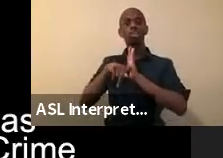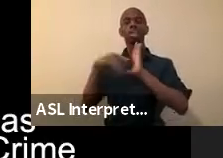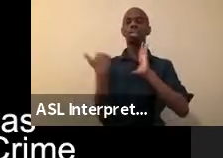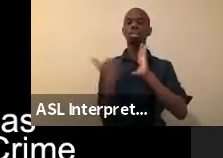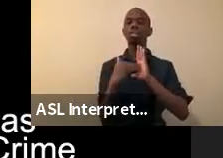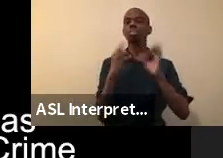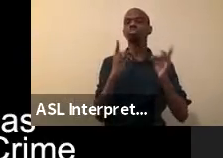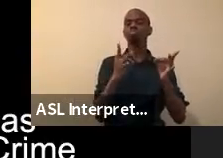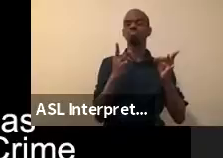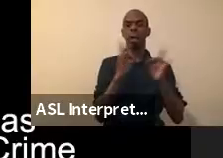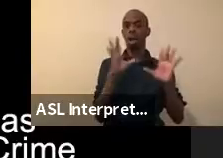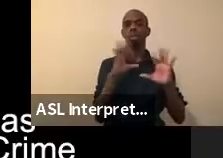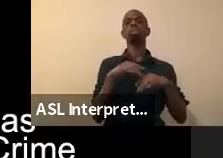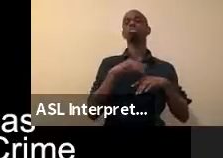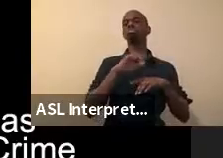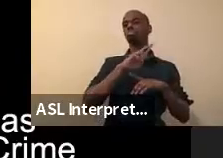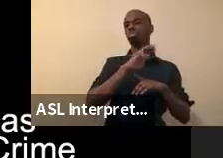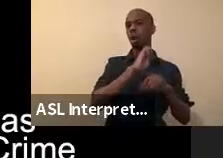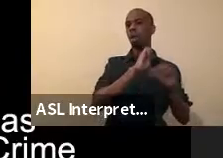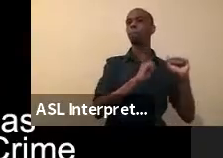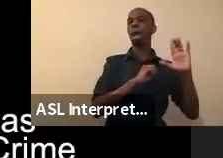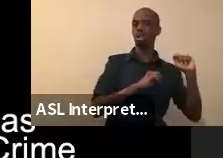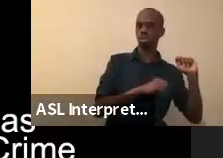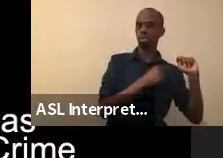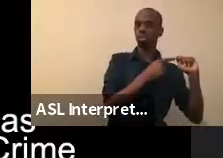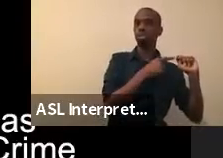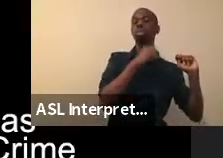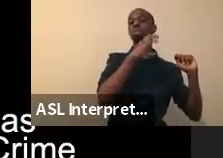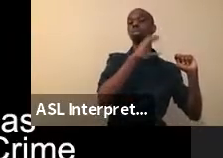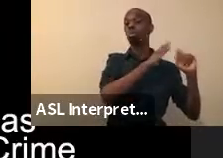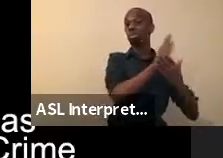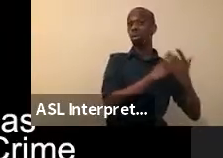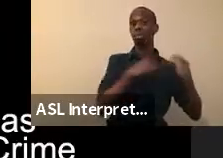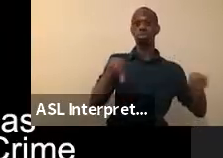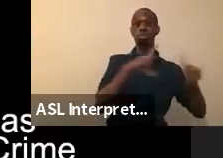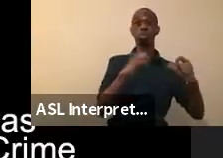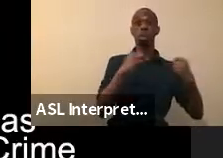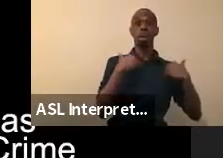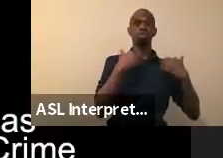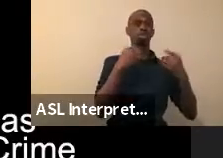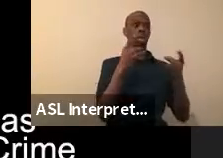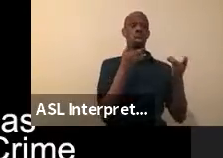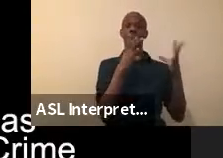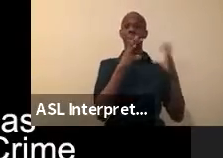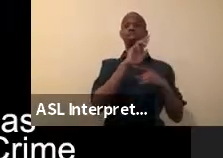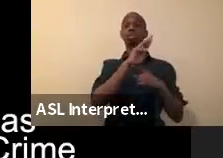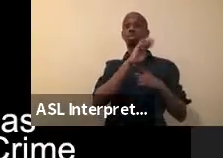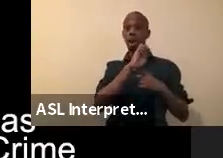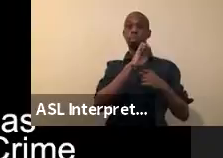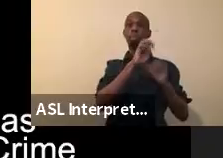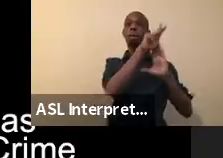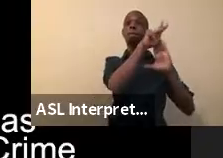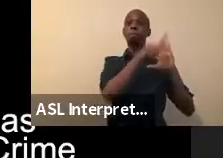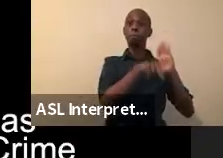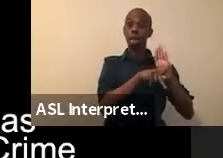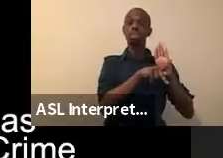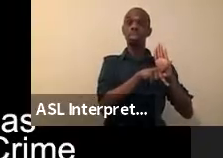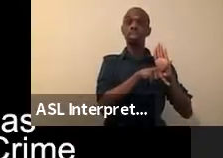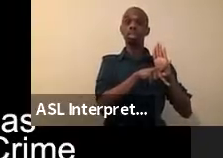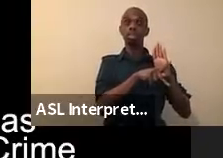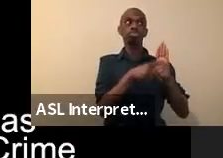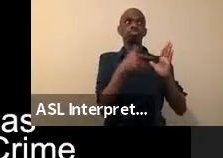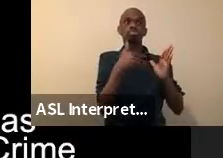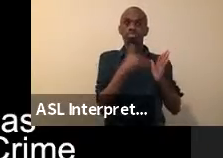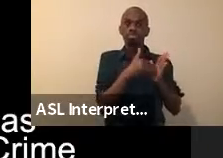acts, right? Well, it's in some of these acts that you have kind of this expansion of hate crime policy, right? And so